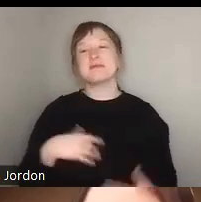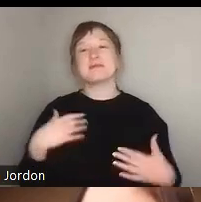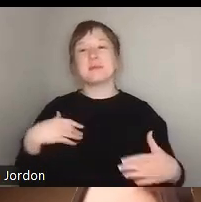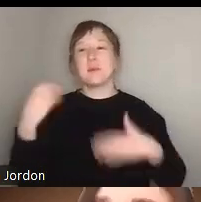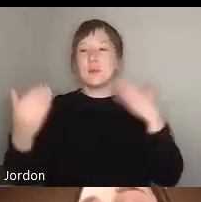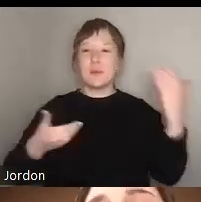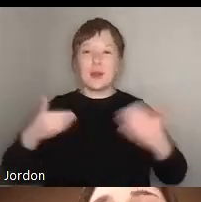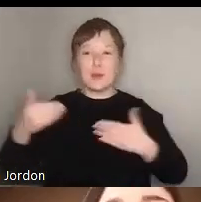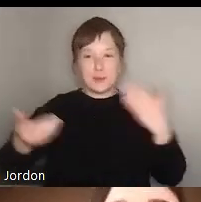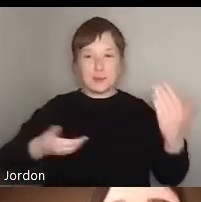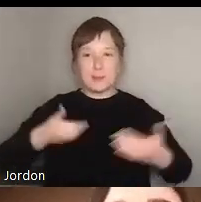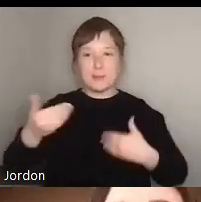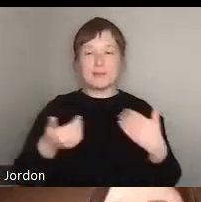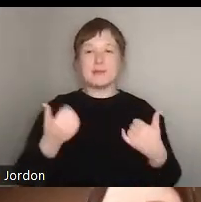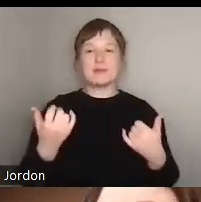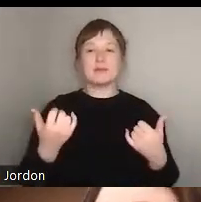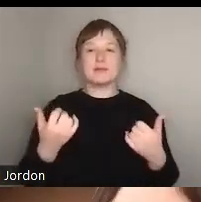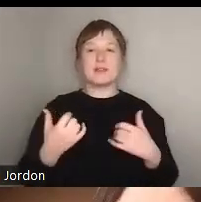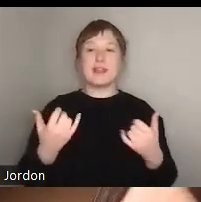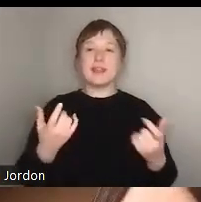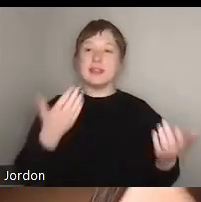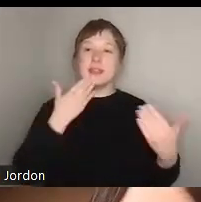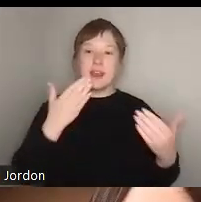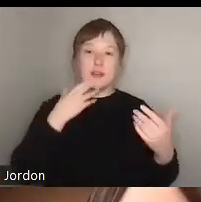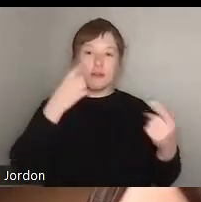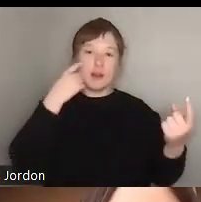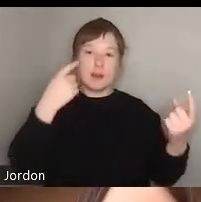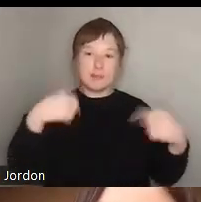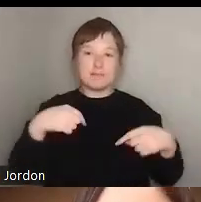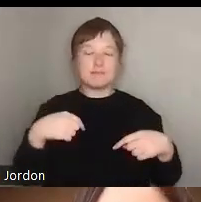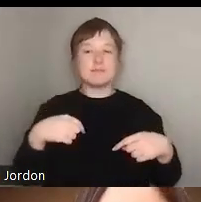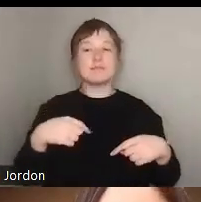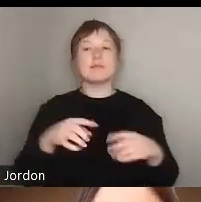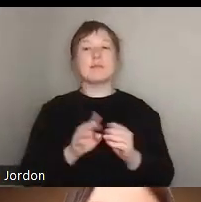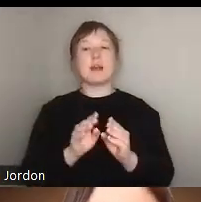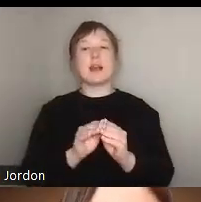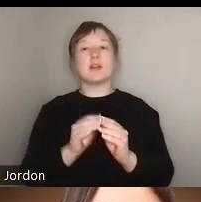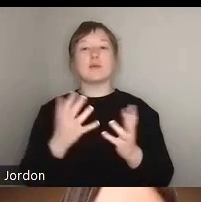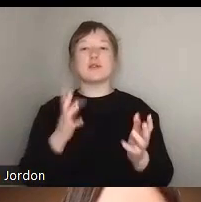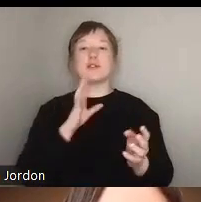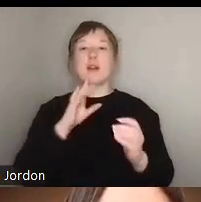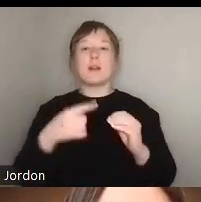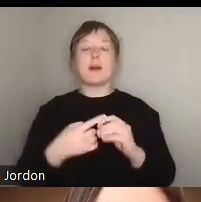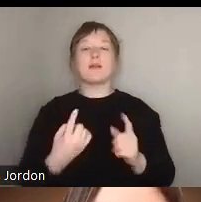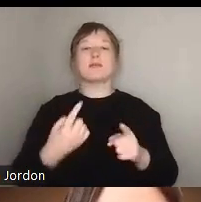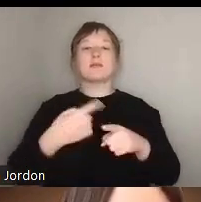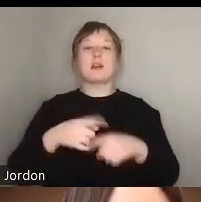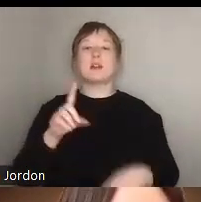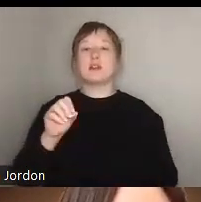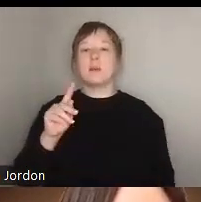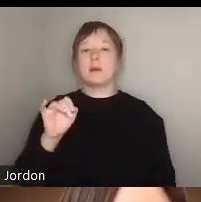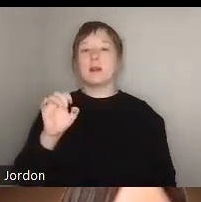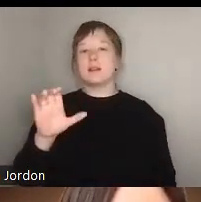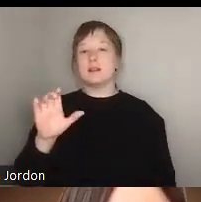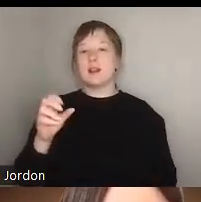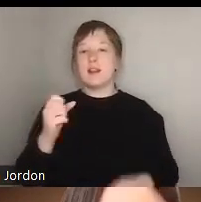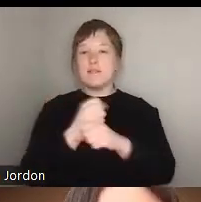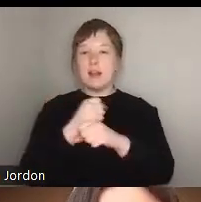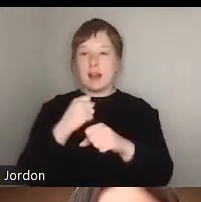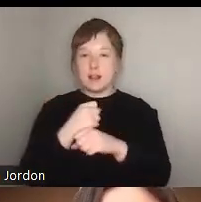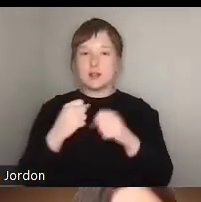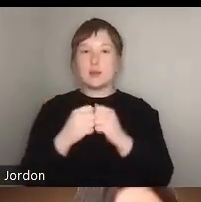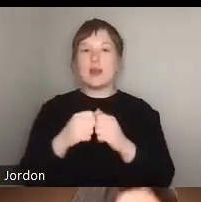Welcome everyone thanks for coming to this webinar. We're going to be talking about the intersection of domestic violence and intellectual and developmental